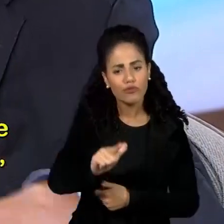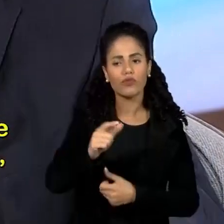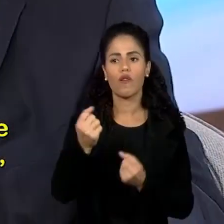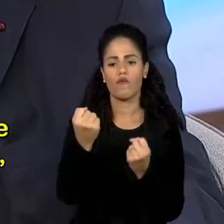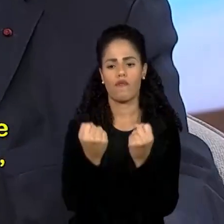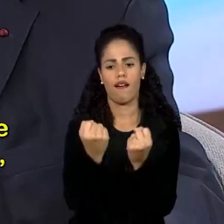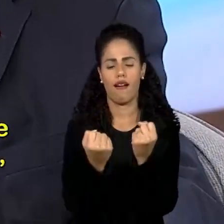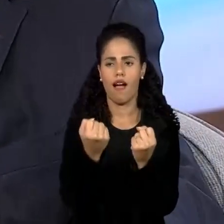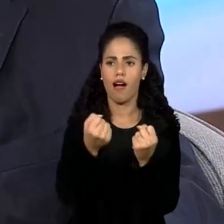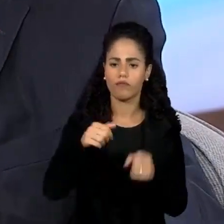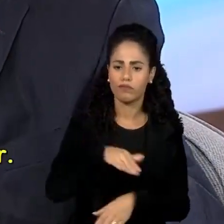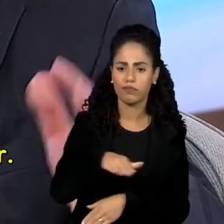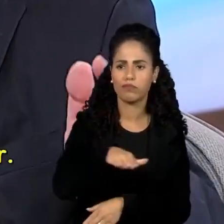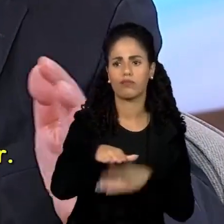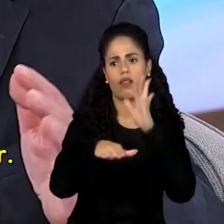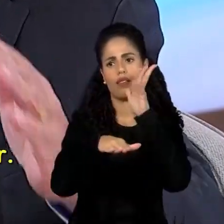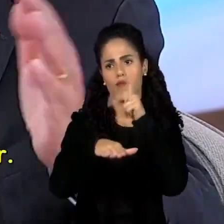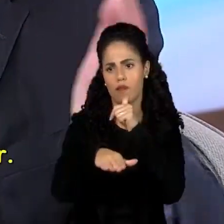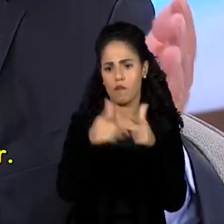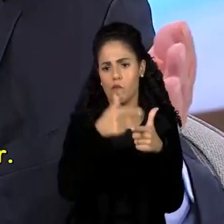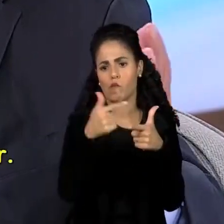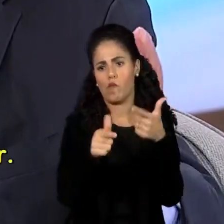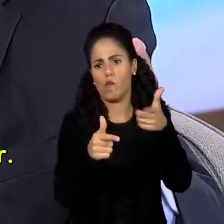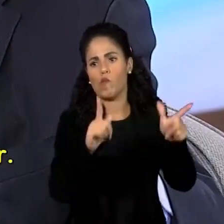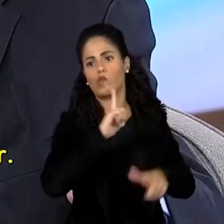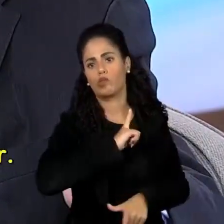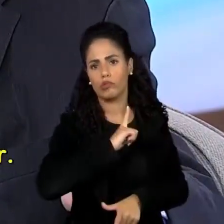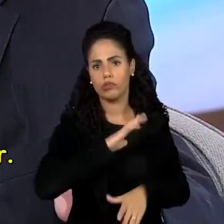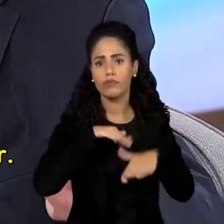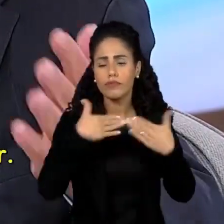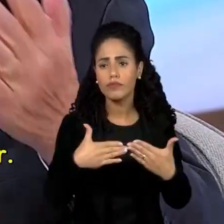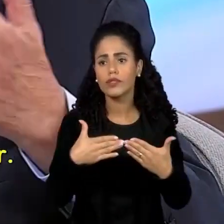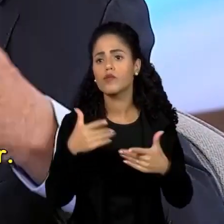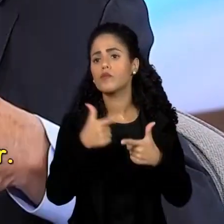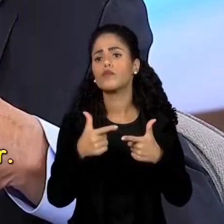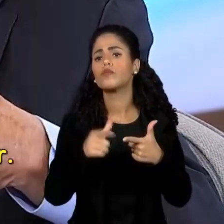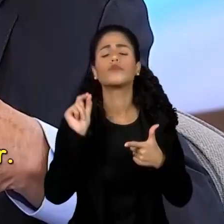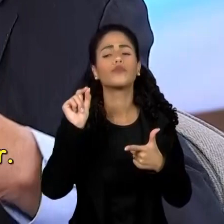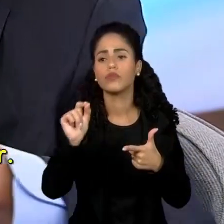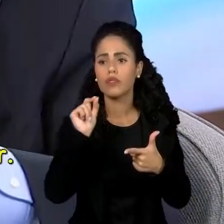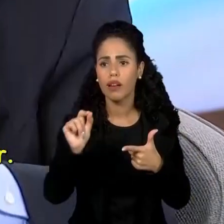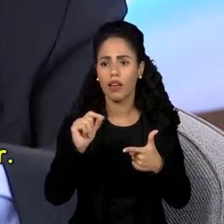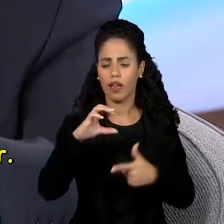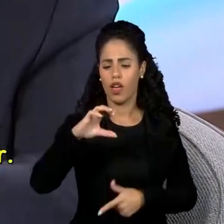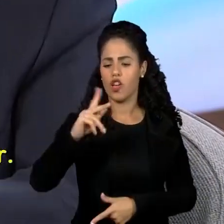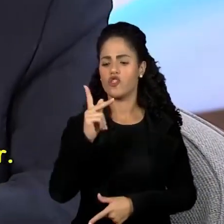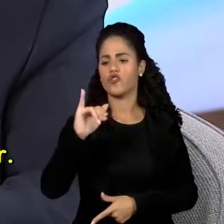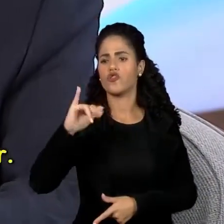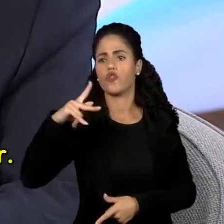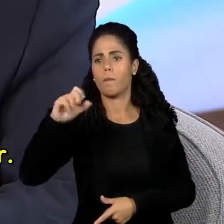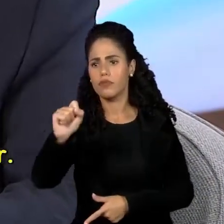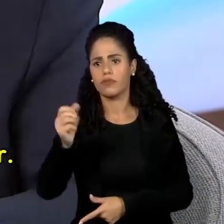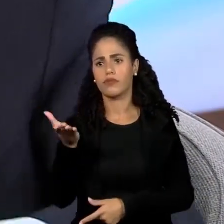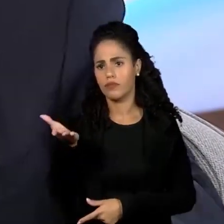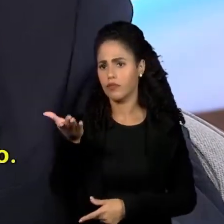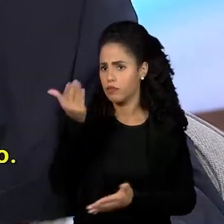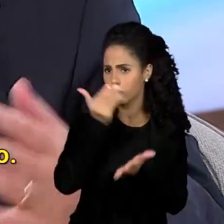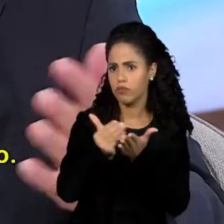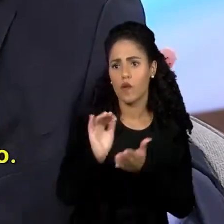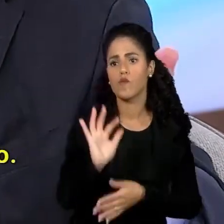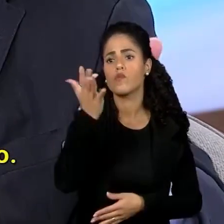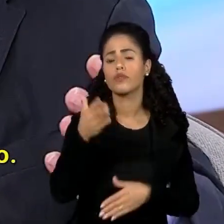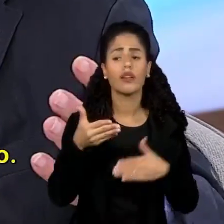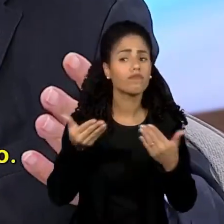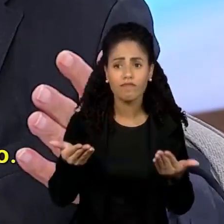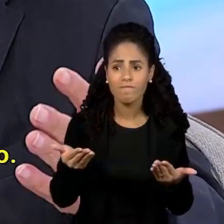chip industry. Mm-hmm. But it was only a matter of time before the chip started coming. Was